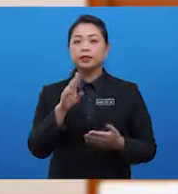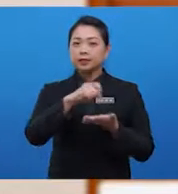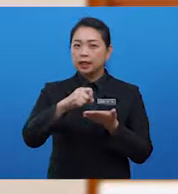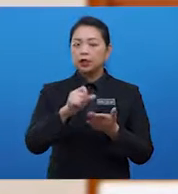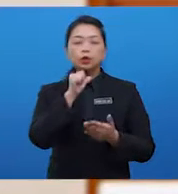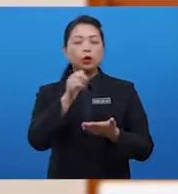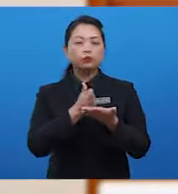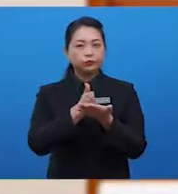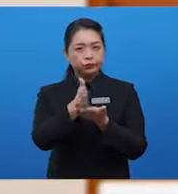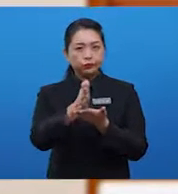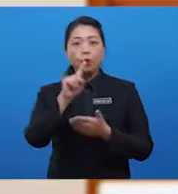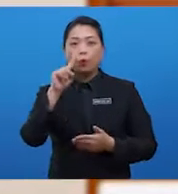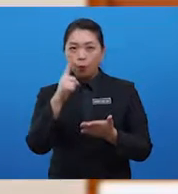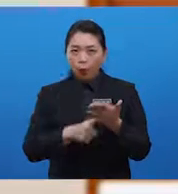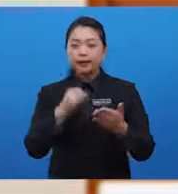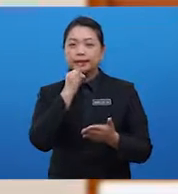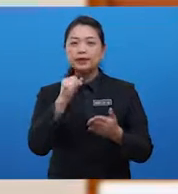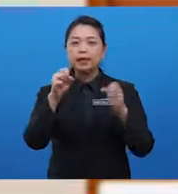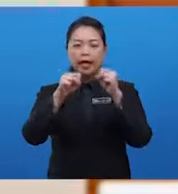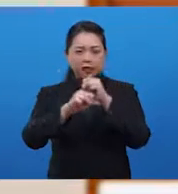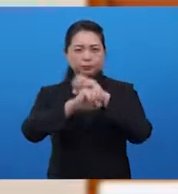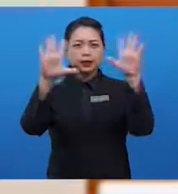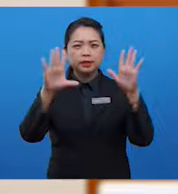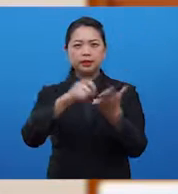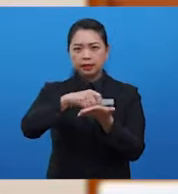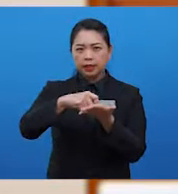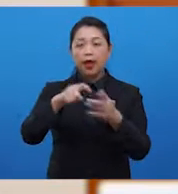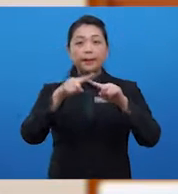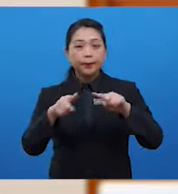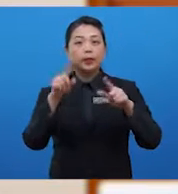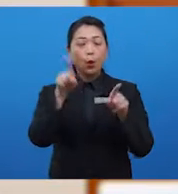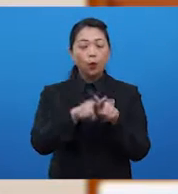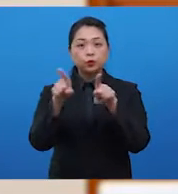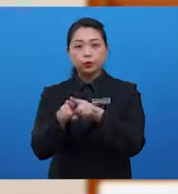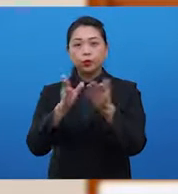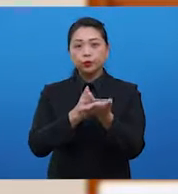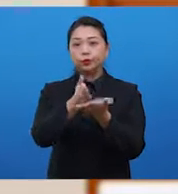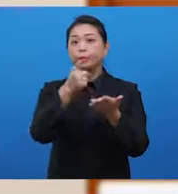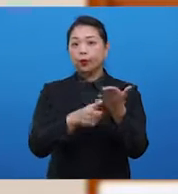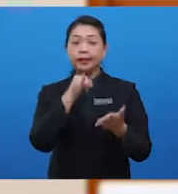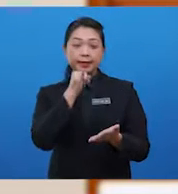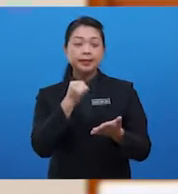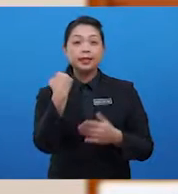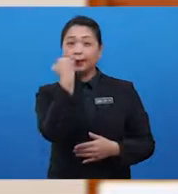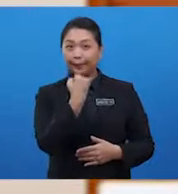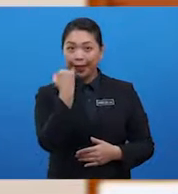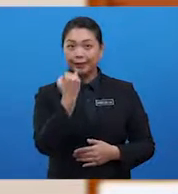through what is explicitly stated, but also through what is